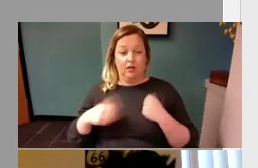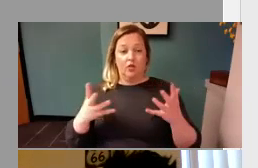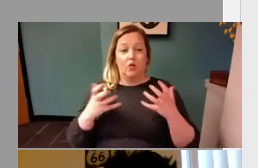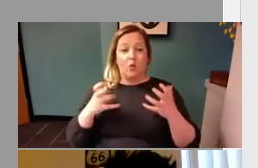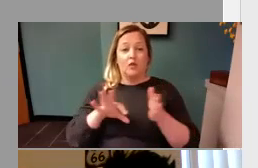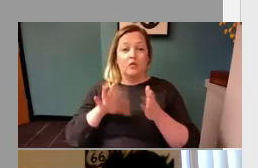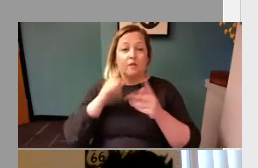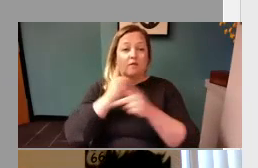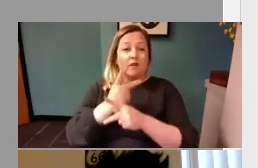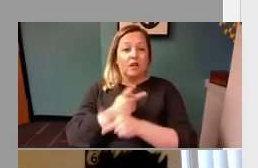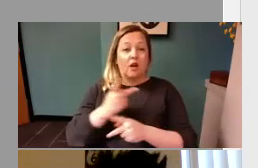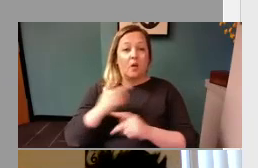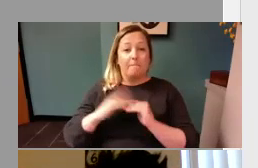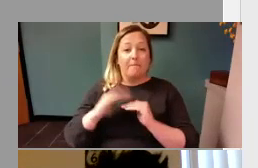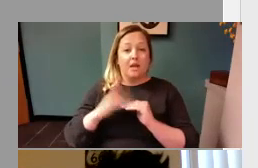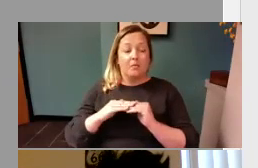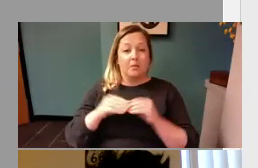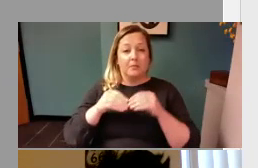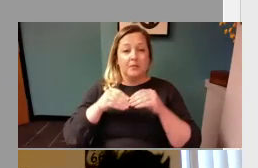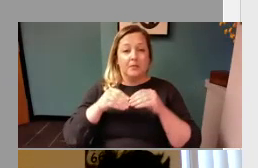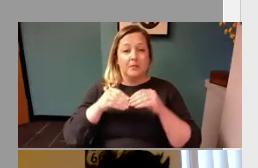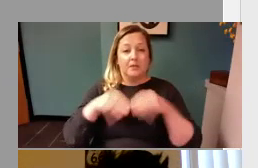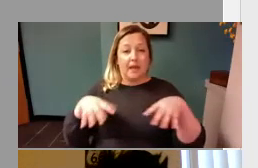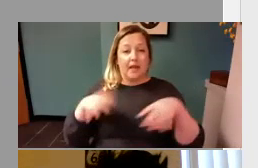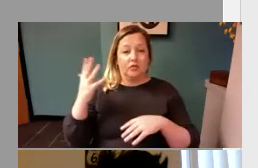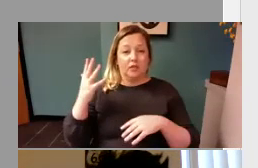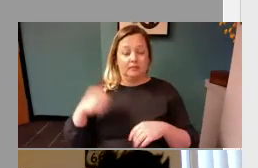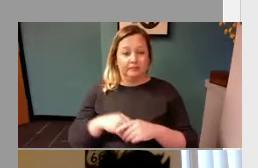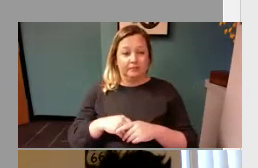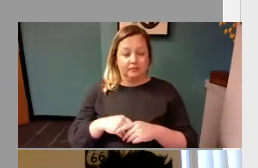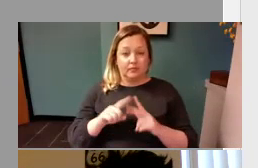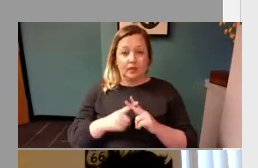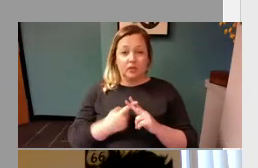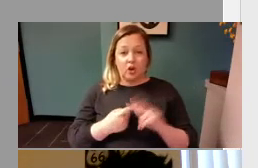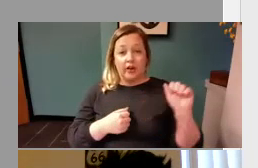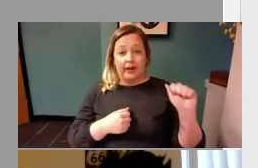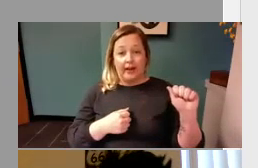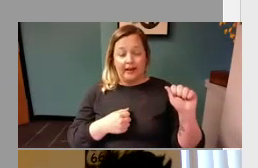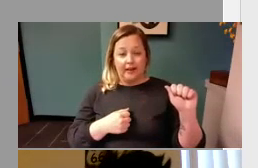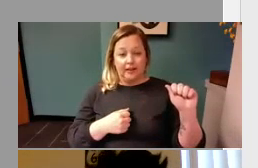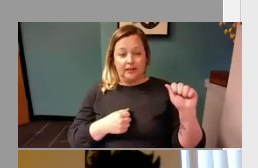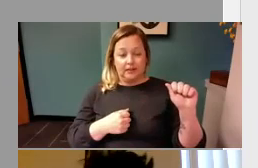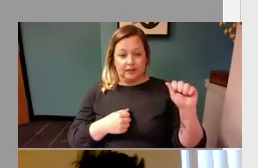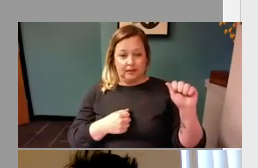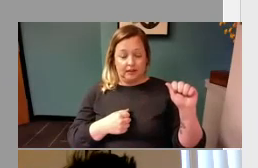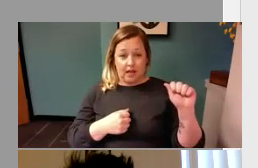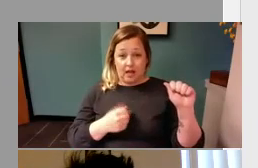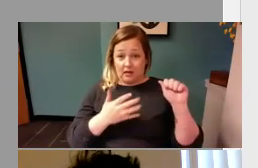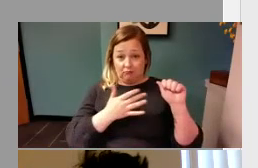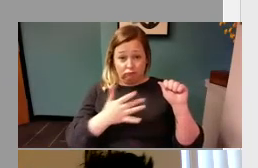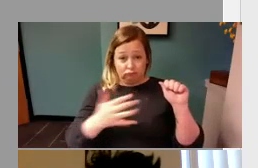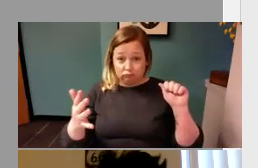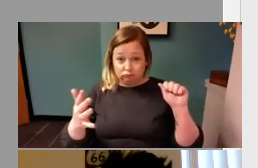graph. So let's say that we start off at A, and then at that point onwards, we have